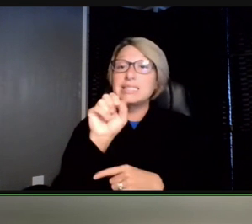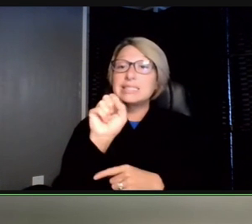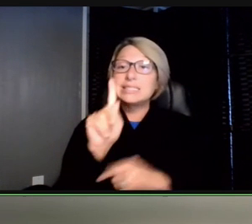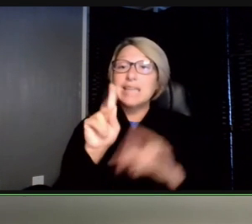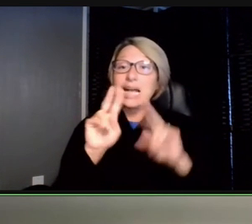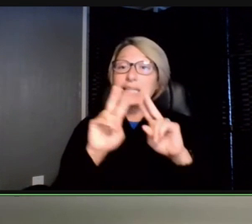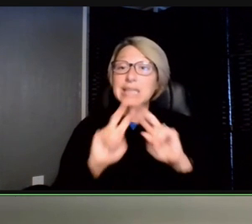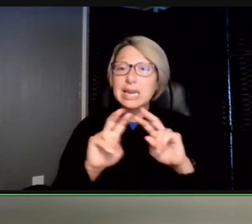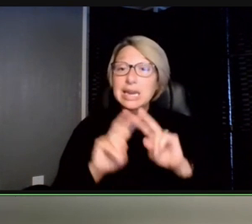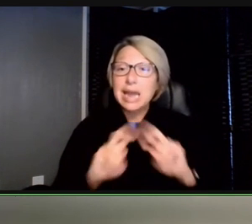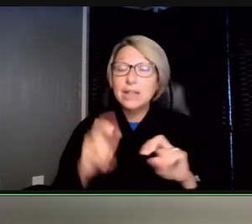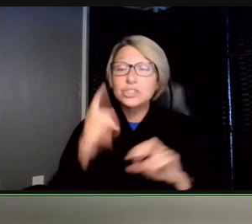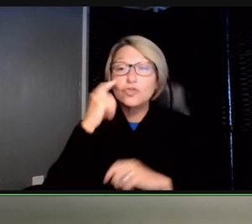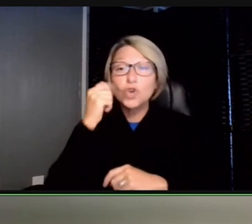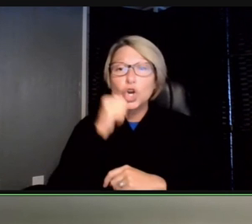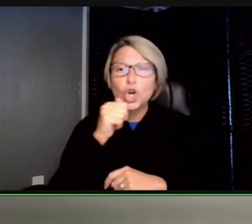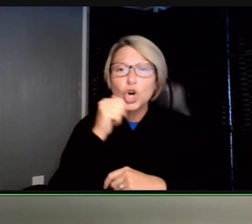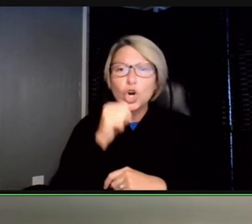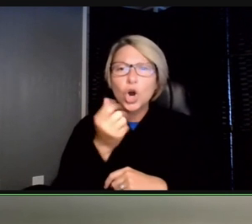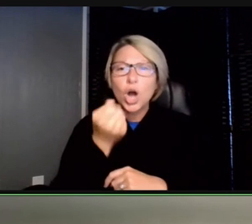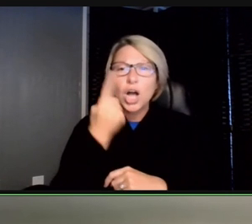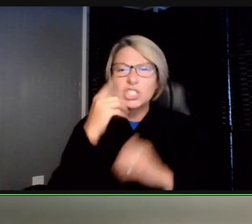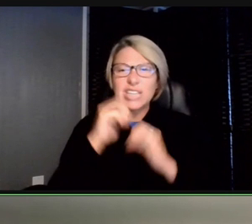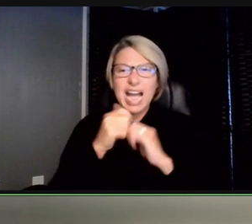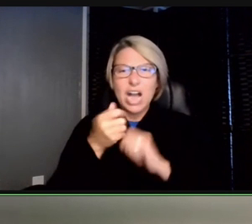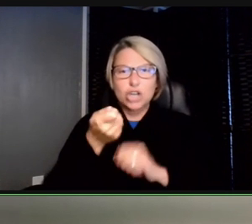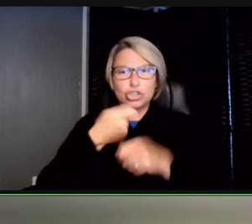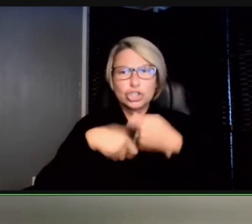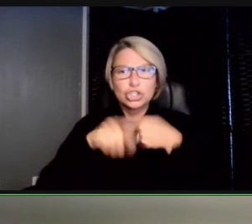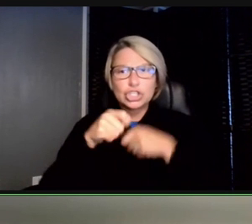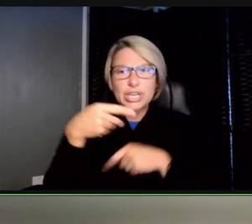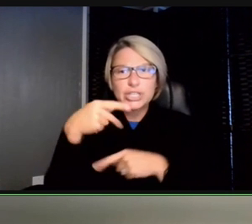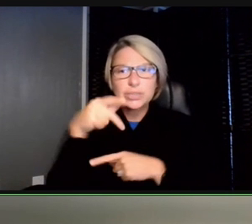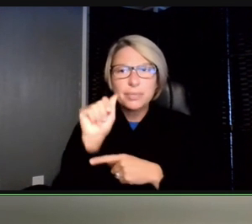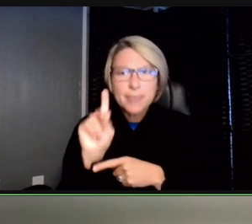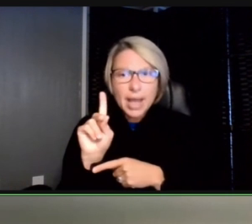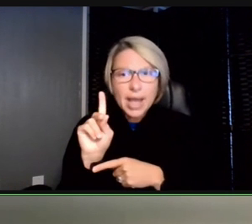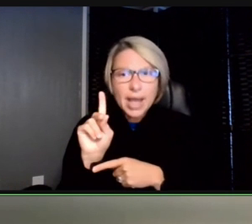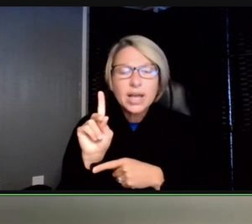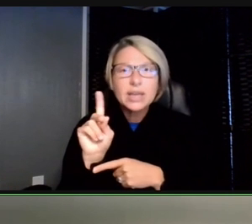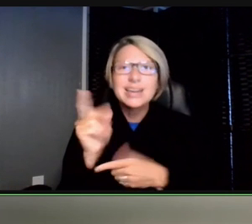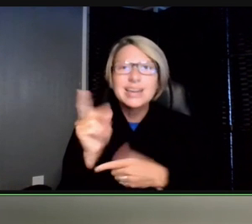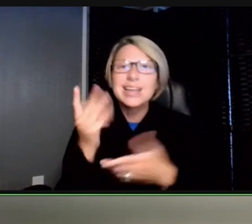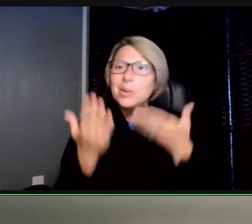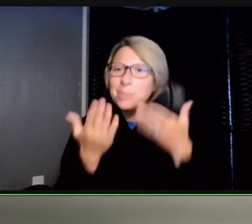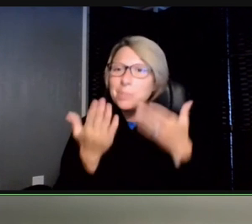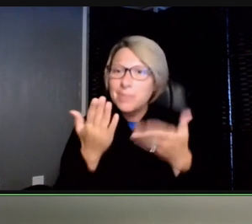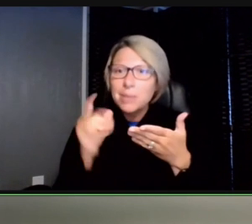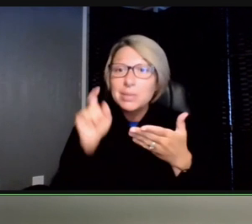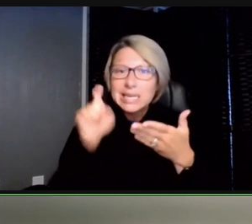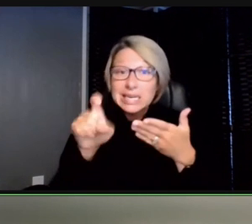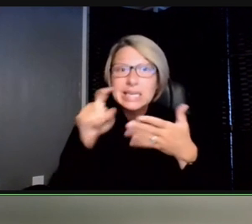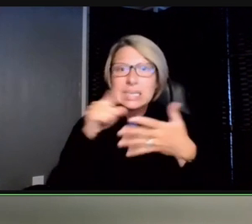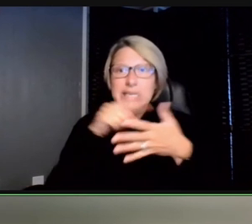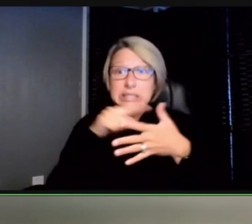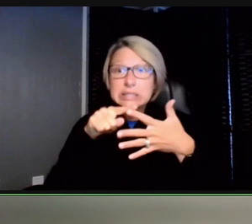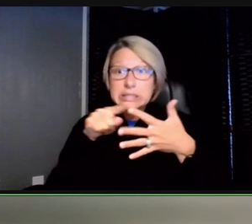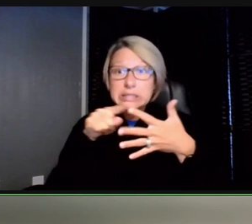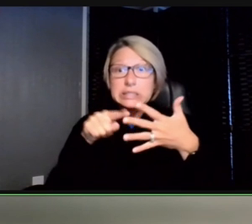a girl to understand how to change their pad. And they might need all those steps because they